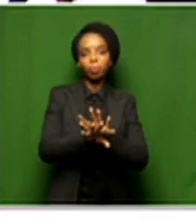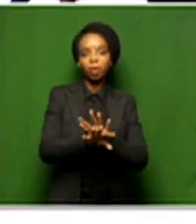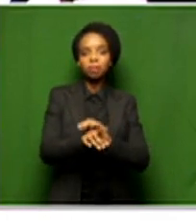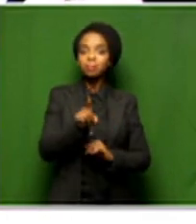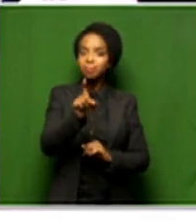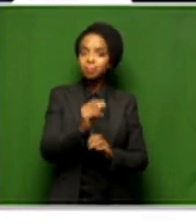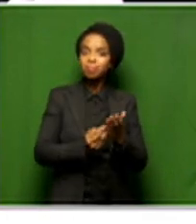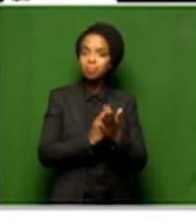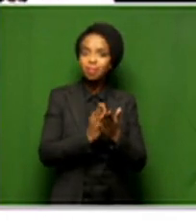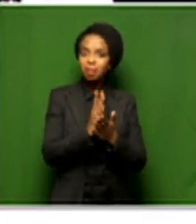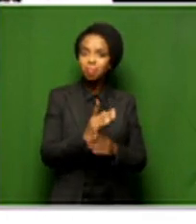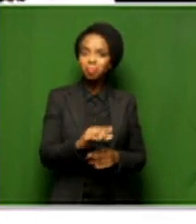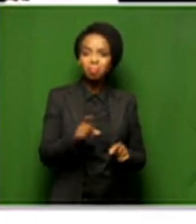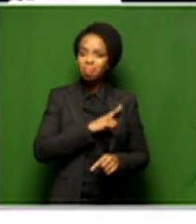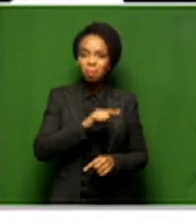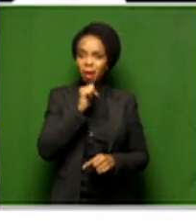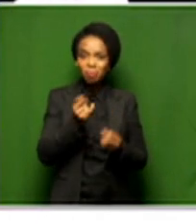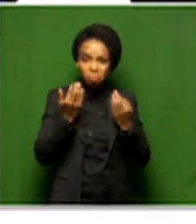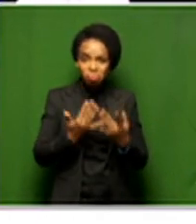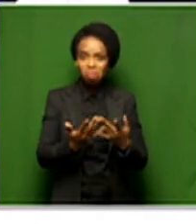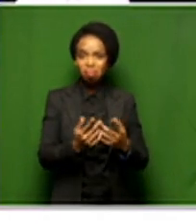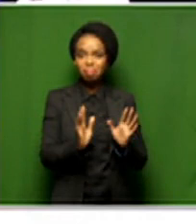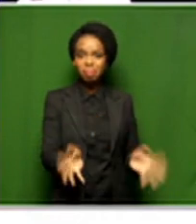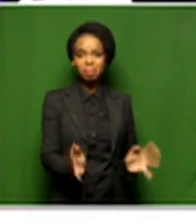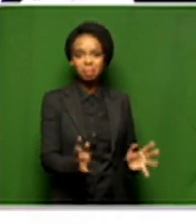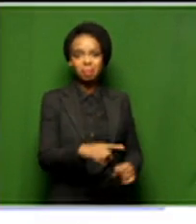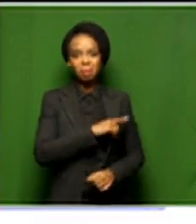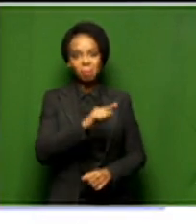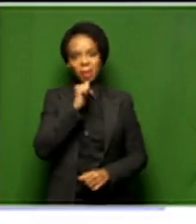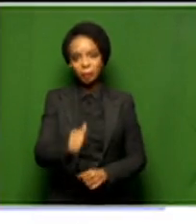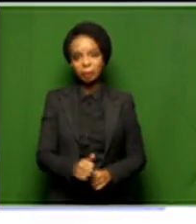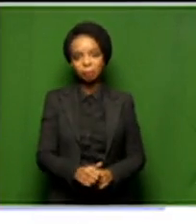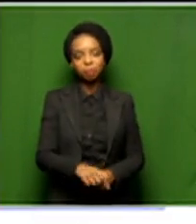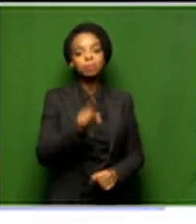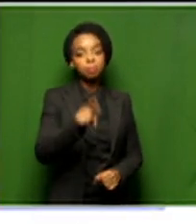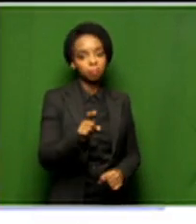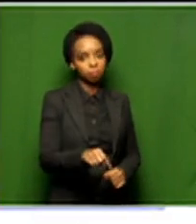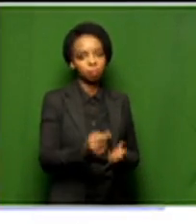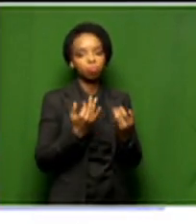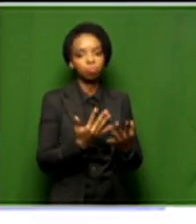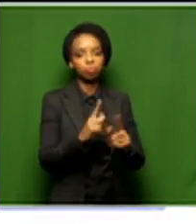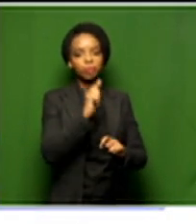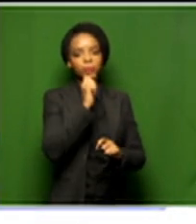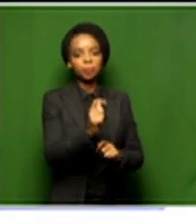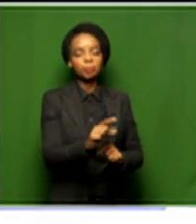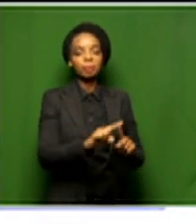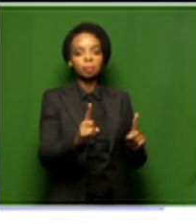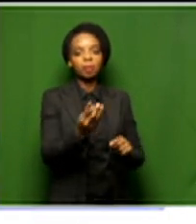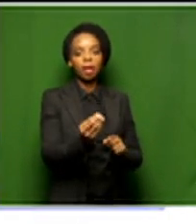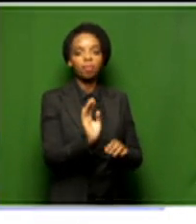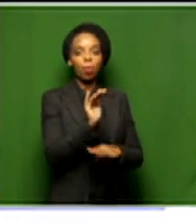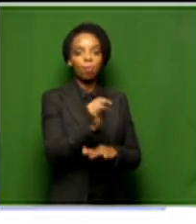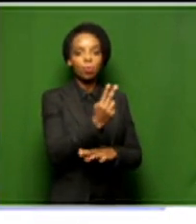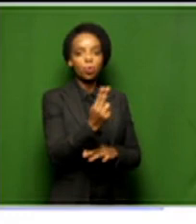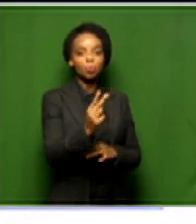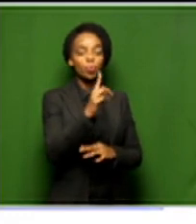mean, shouldn't it all be green? It should be green, but you have more than 22,000 voting stations.